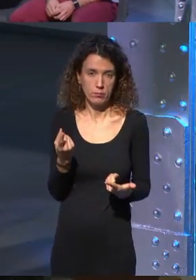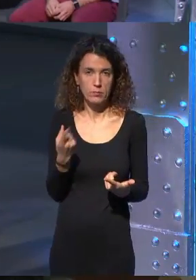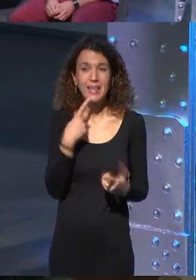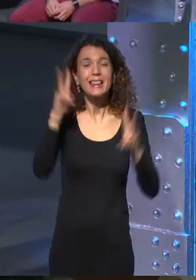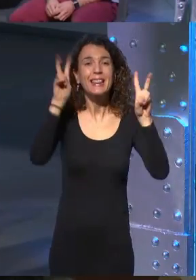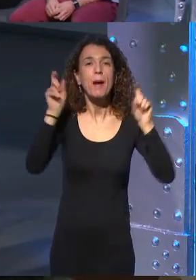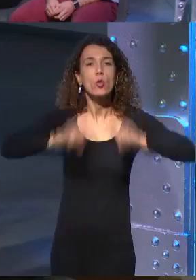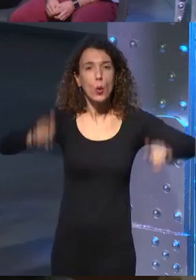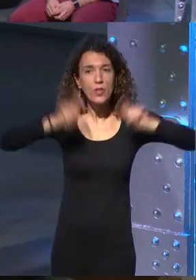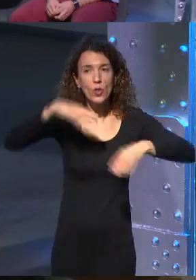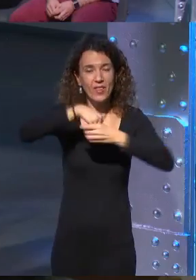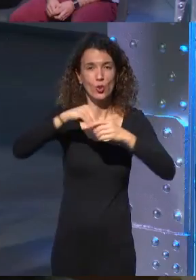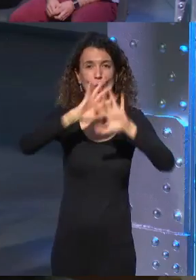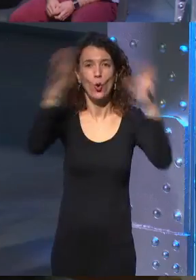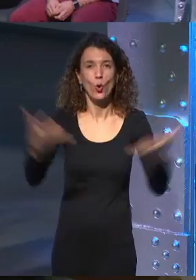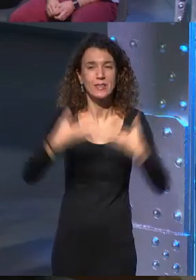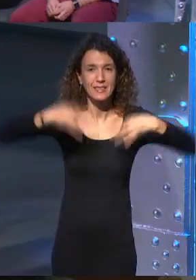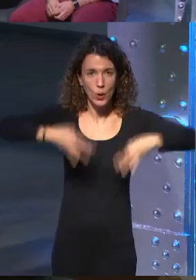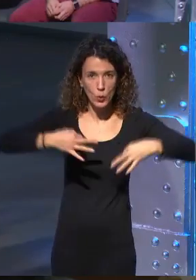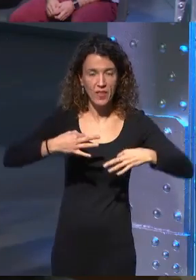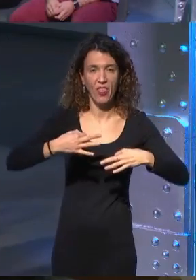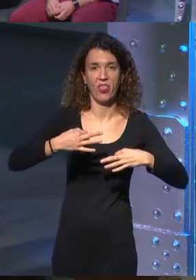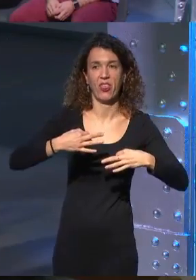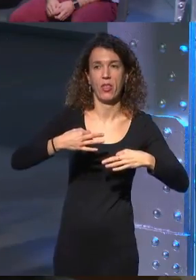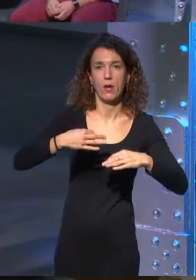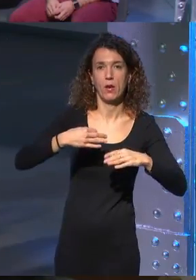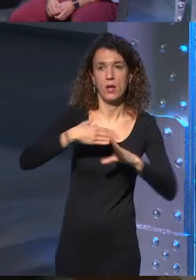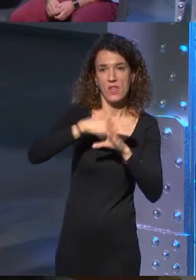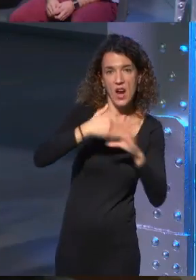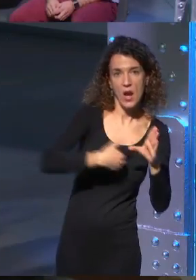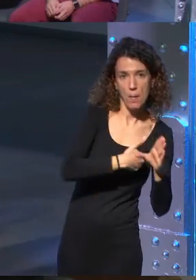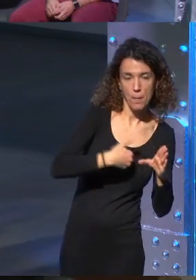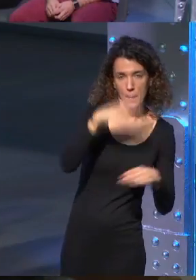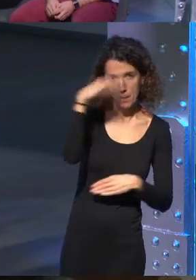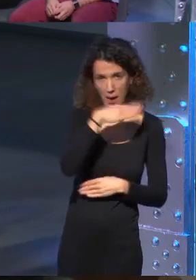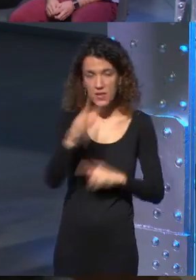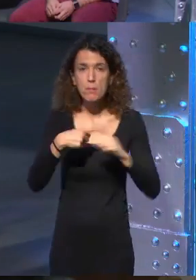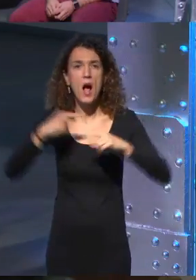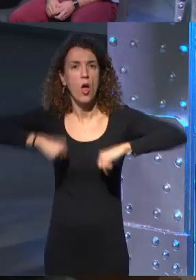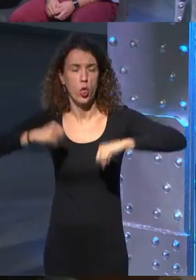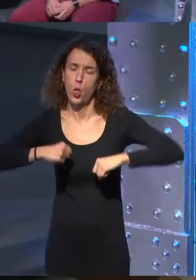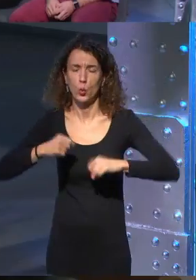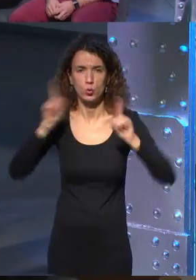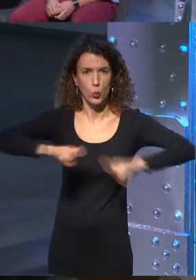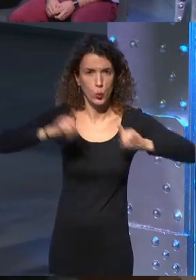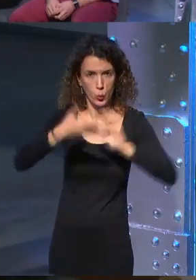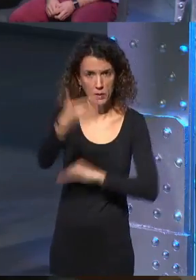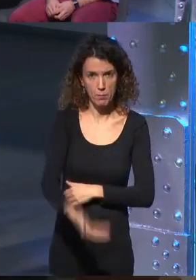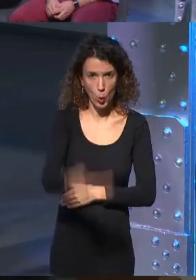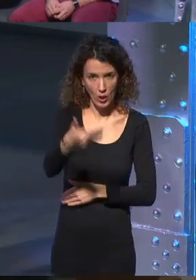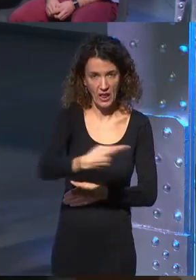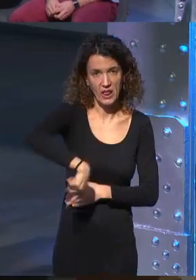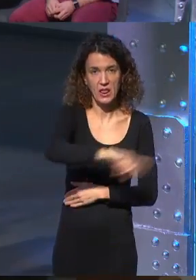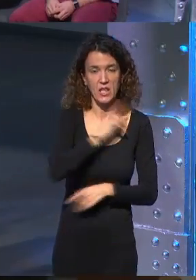ports in a machine, and also about education in cybersecurity, both at parents' levels